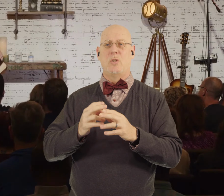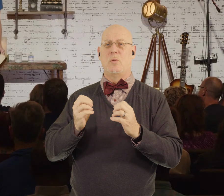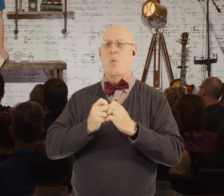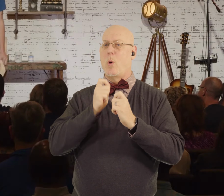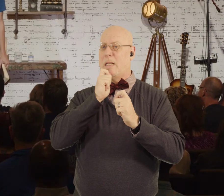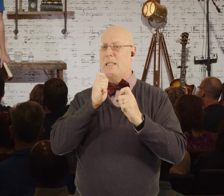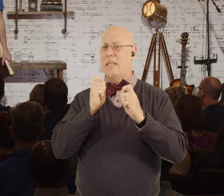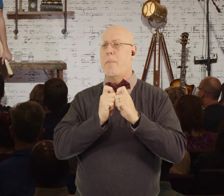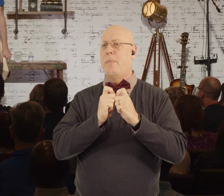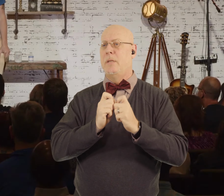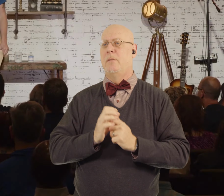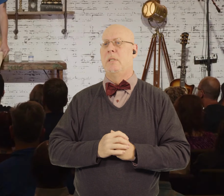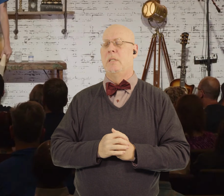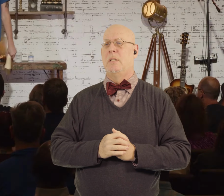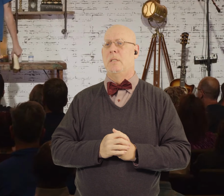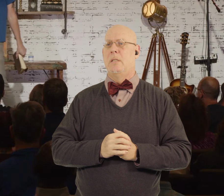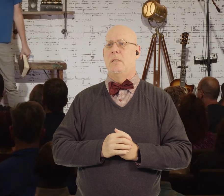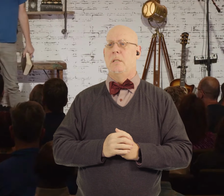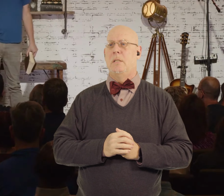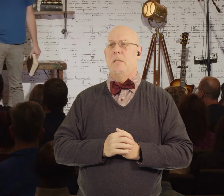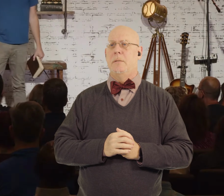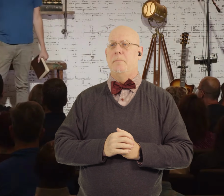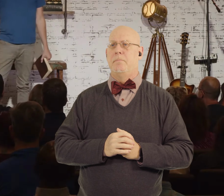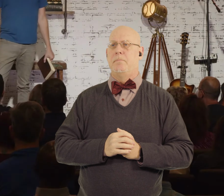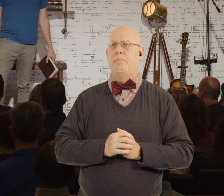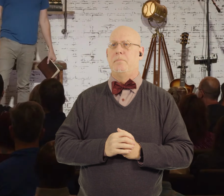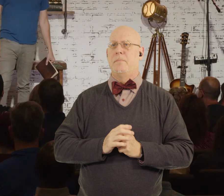where the reputation is far more deceptive.